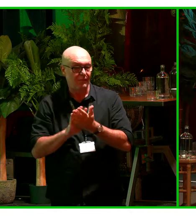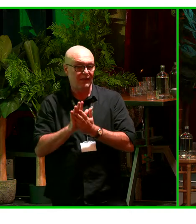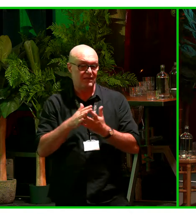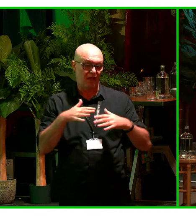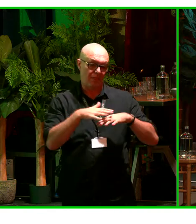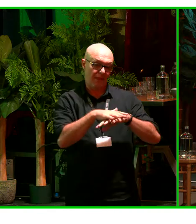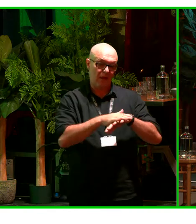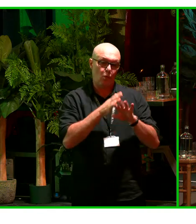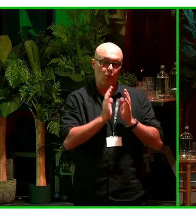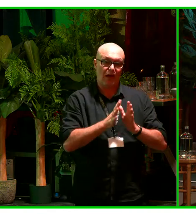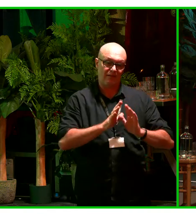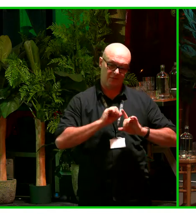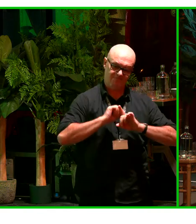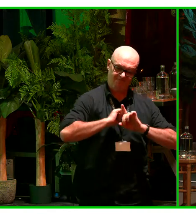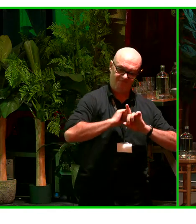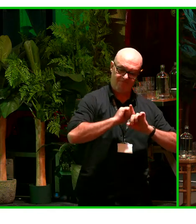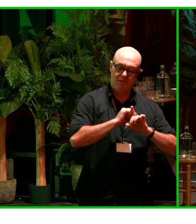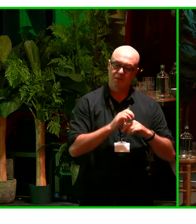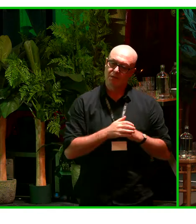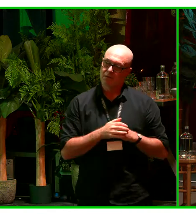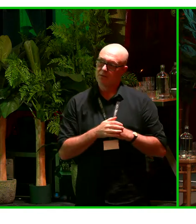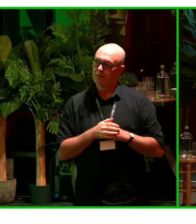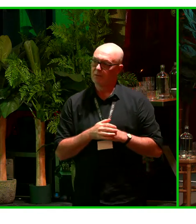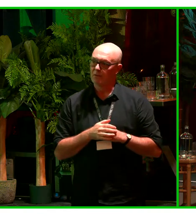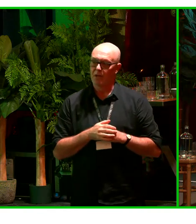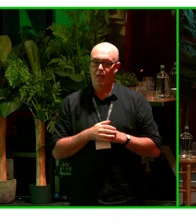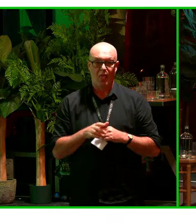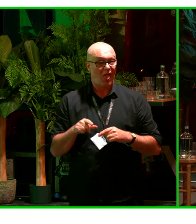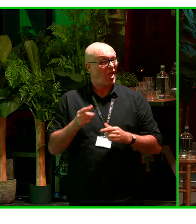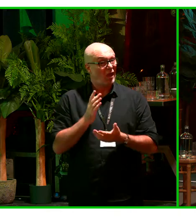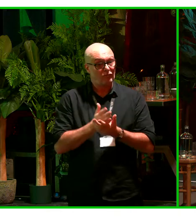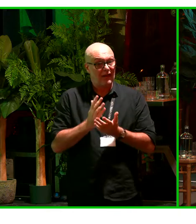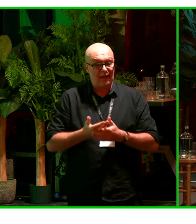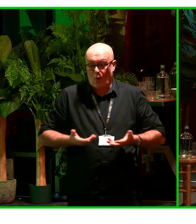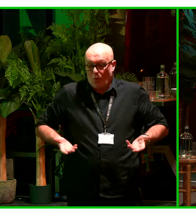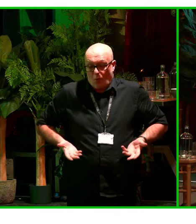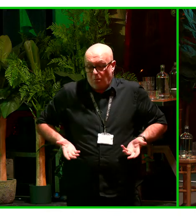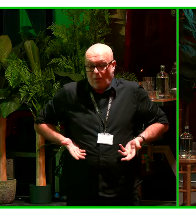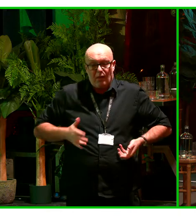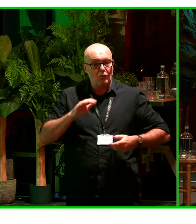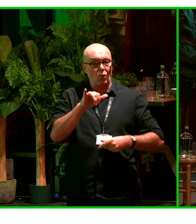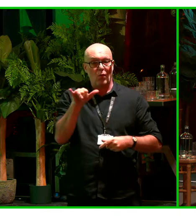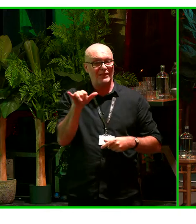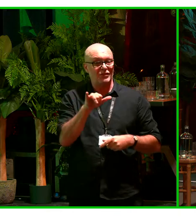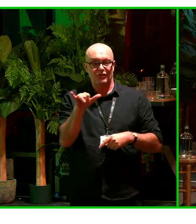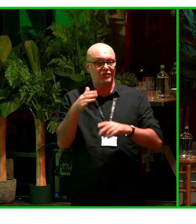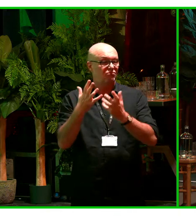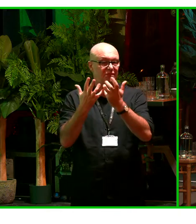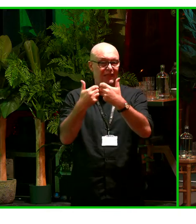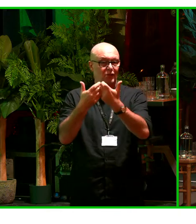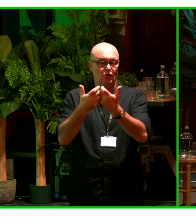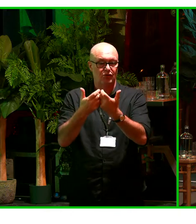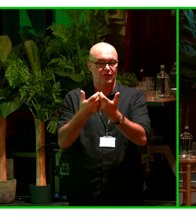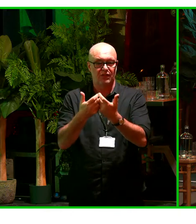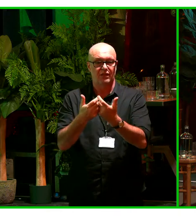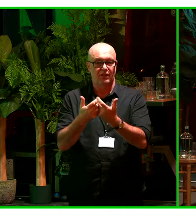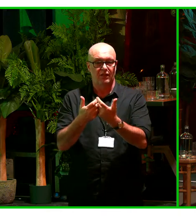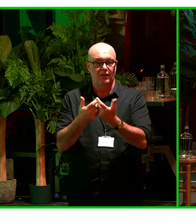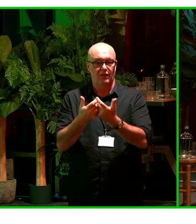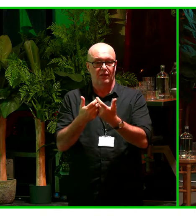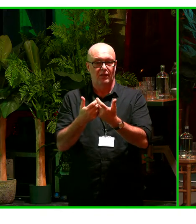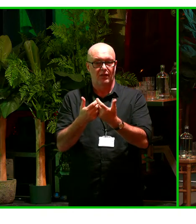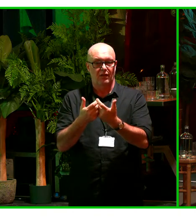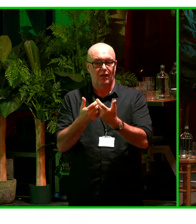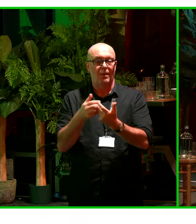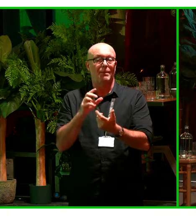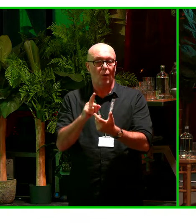system approach. We're technology agnostic. It doesn't matter which technology people go to use going forwards. Everybody